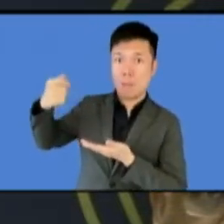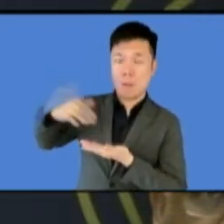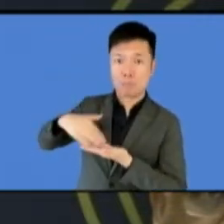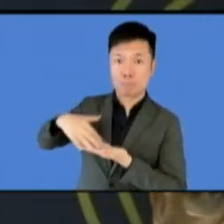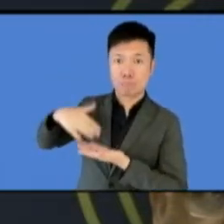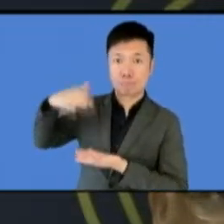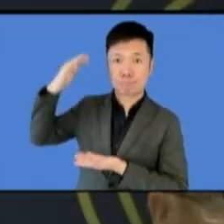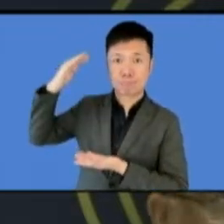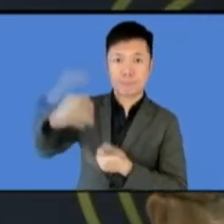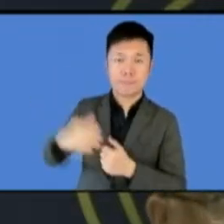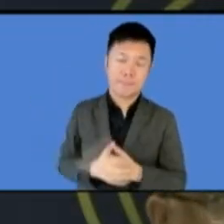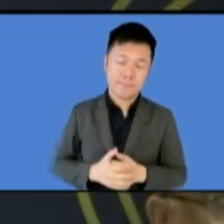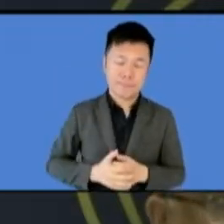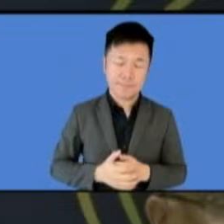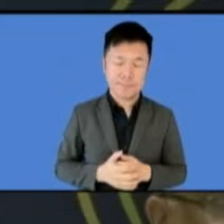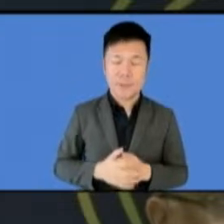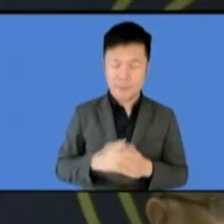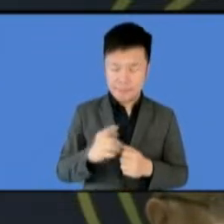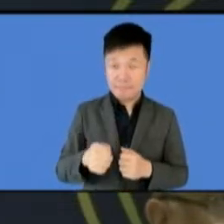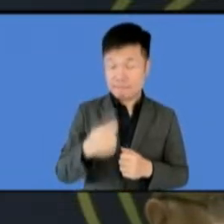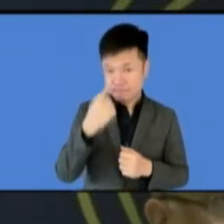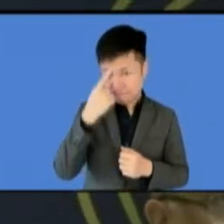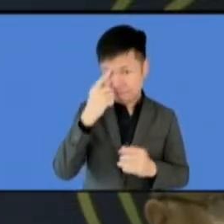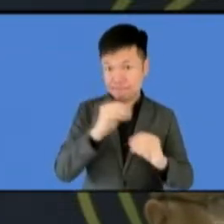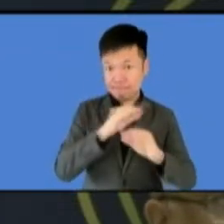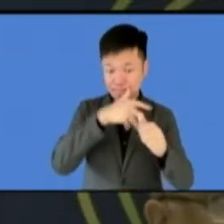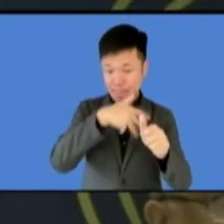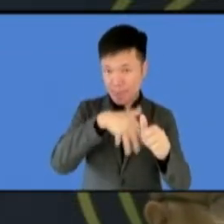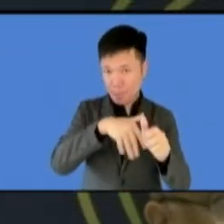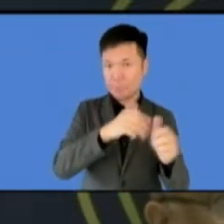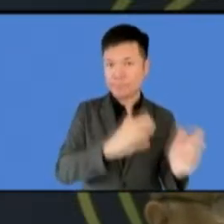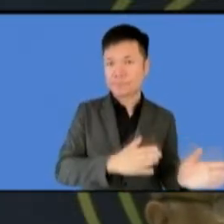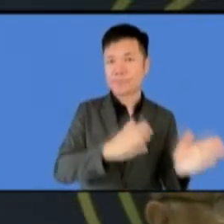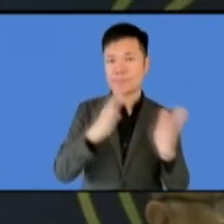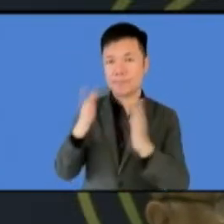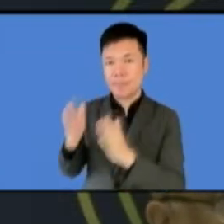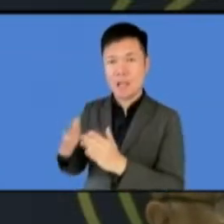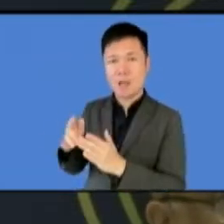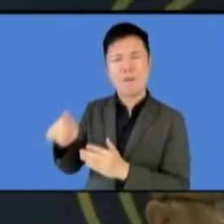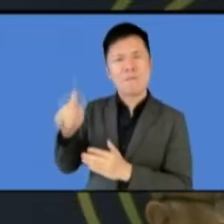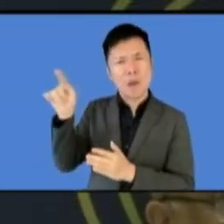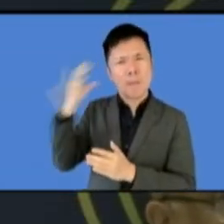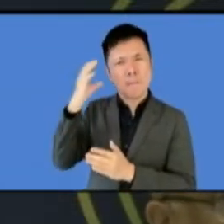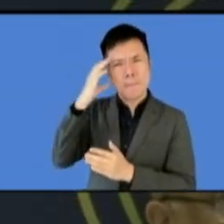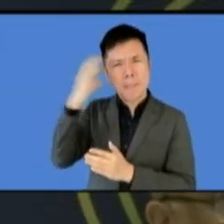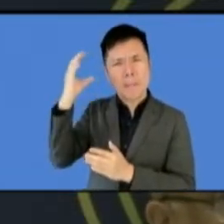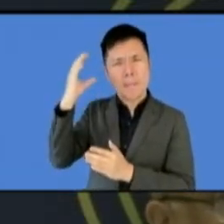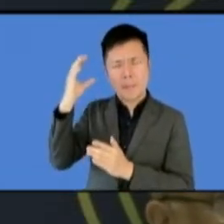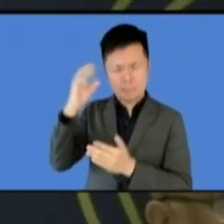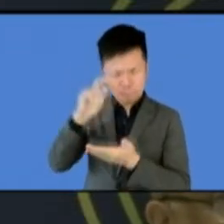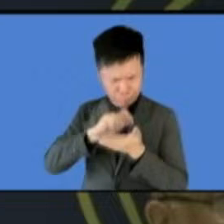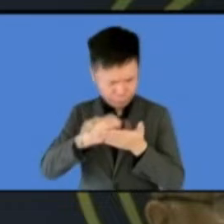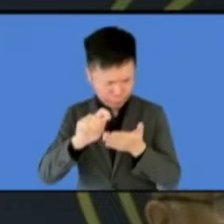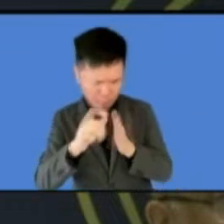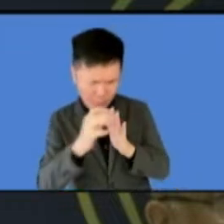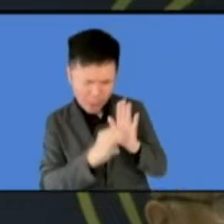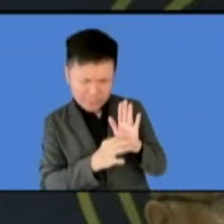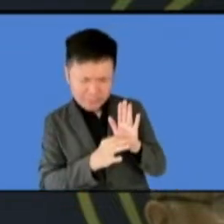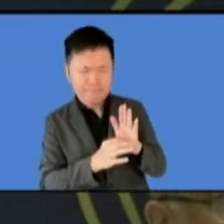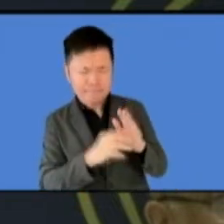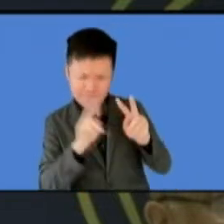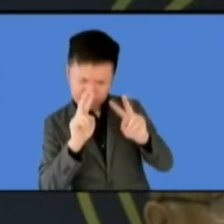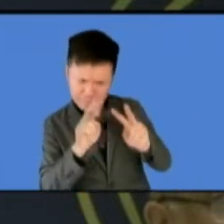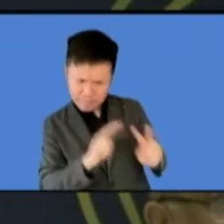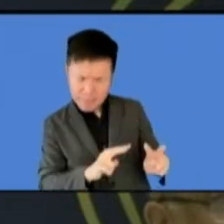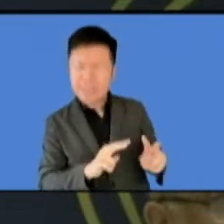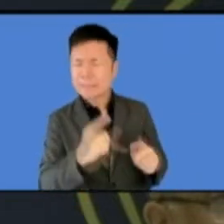So for policymakers, we all sort of see and know that there are these impacts going on in